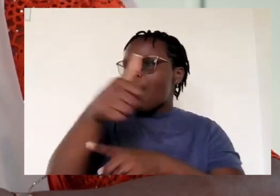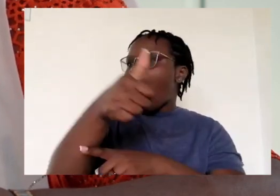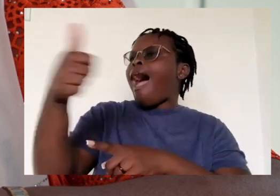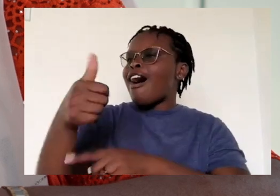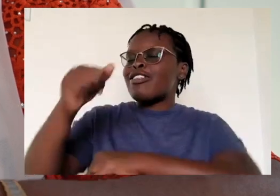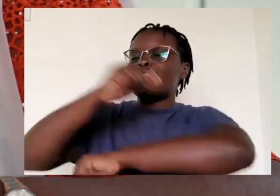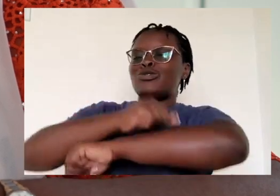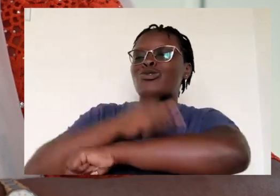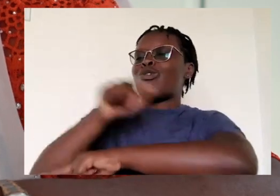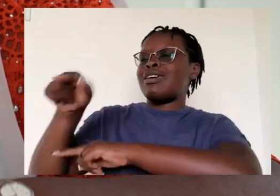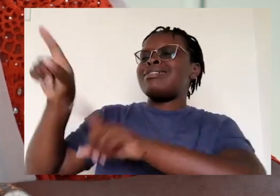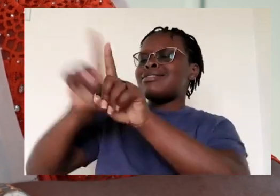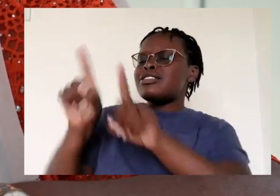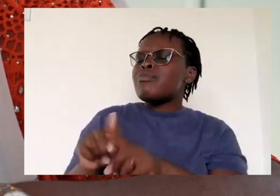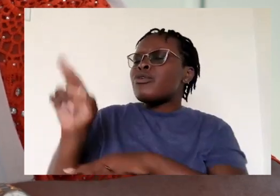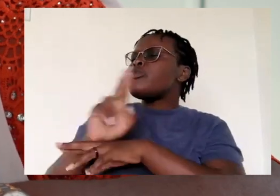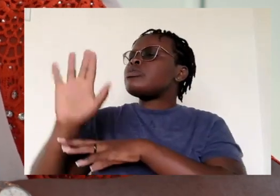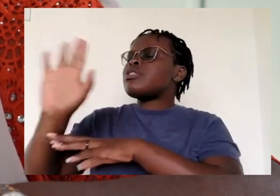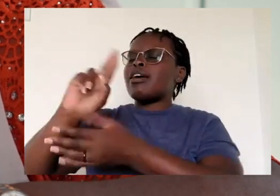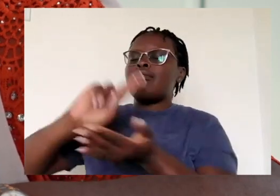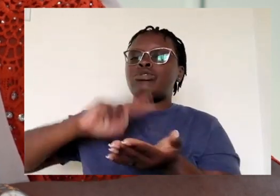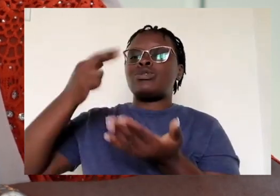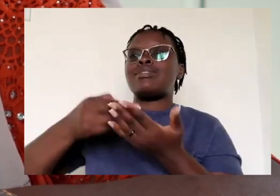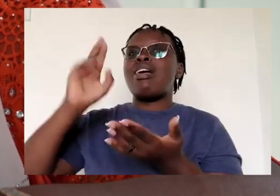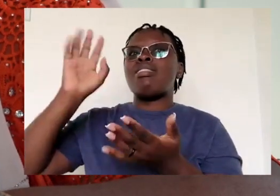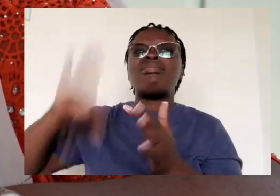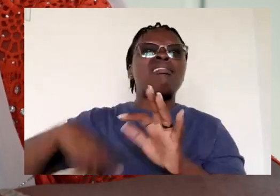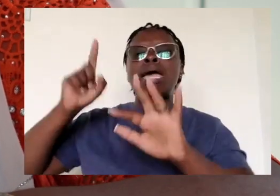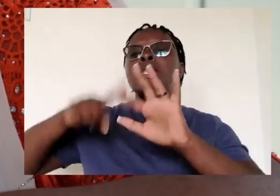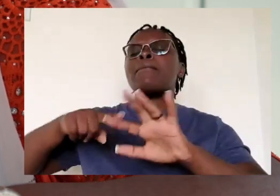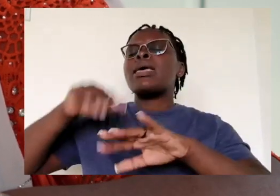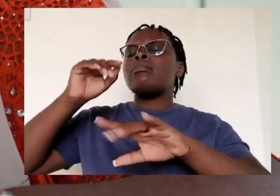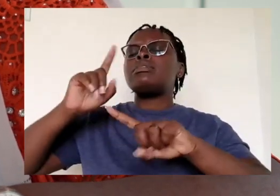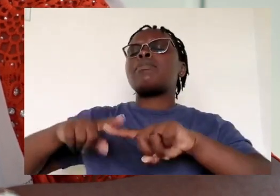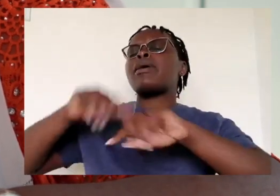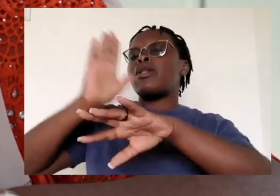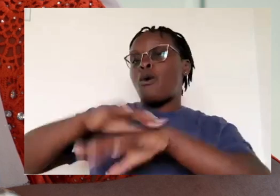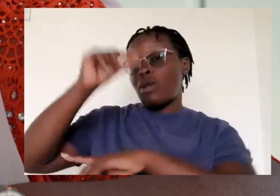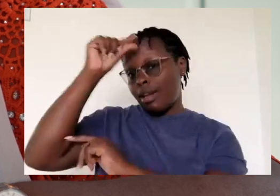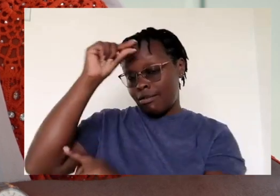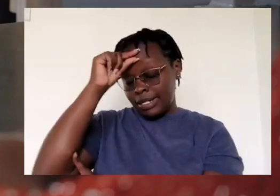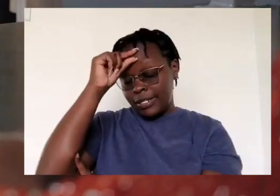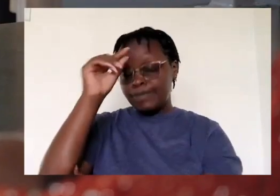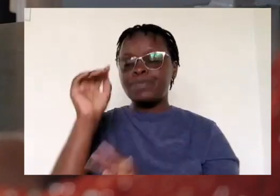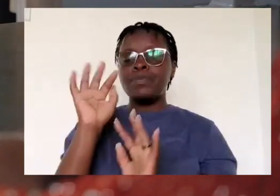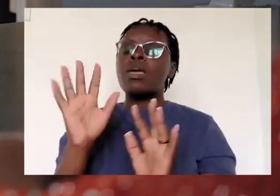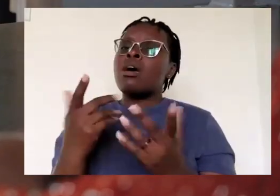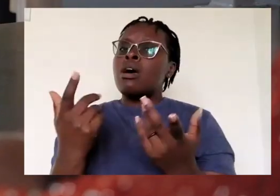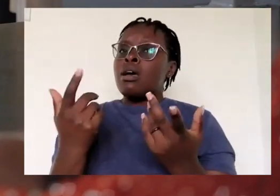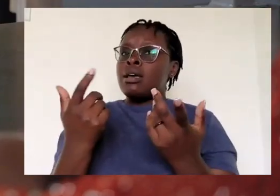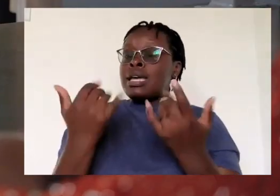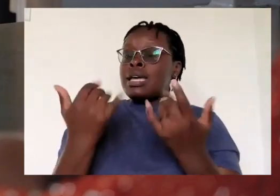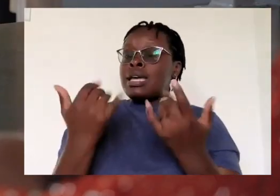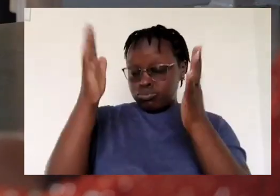look for resources or mobilize for the resources on their own, other than depending on the government all the time. When you talk about teachers and their skills,